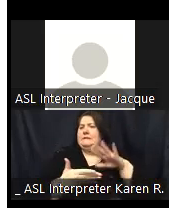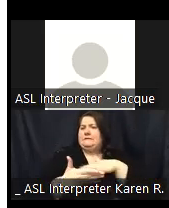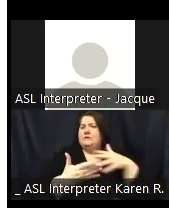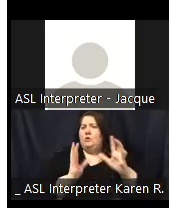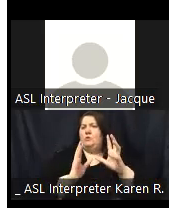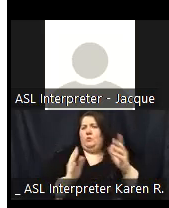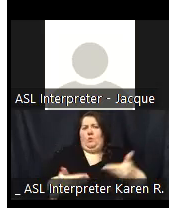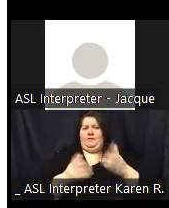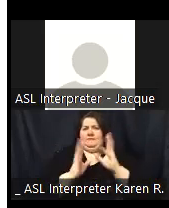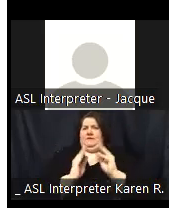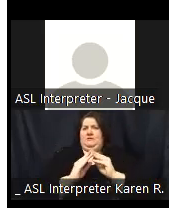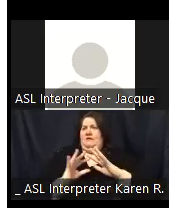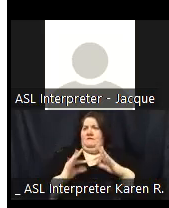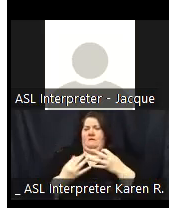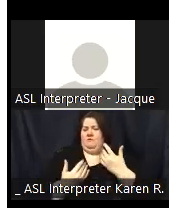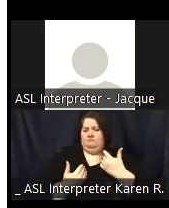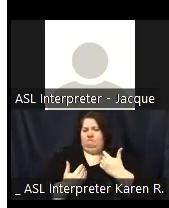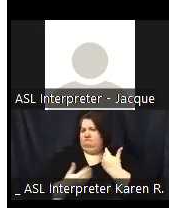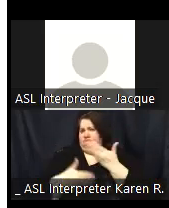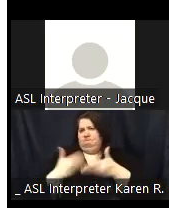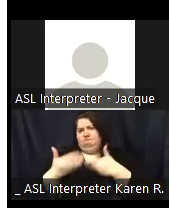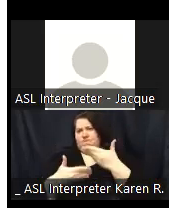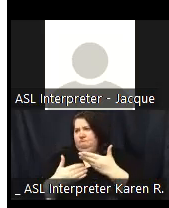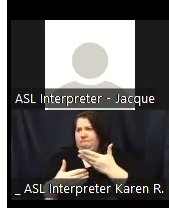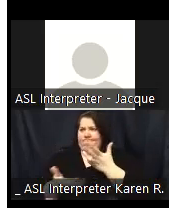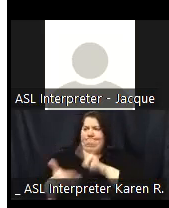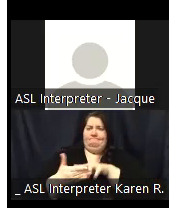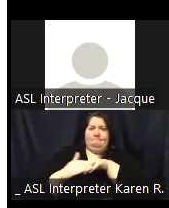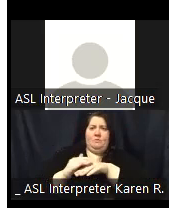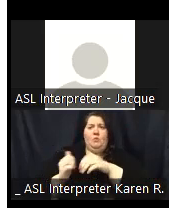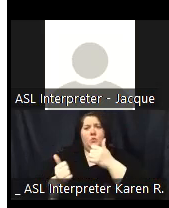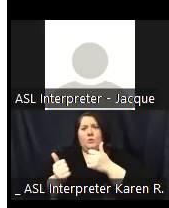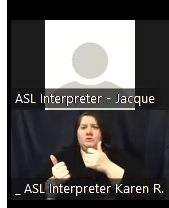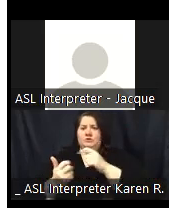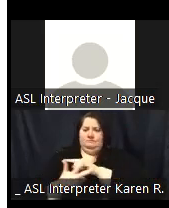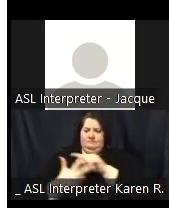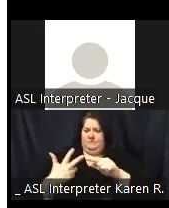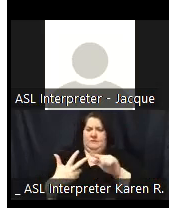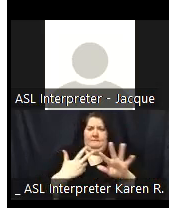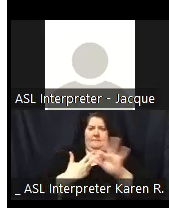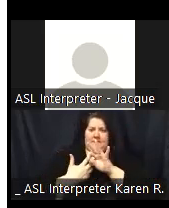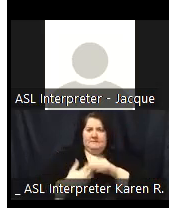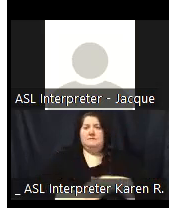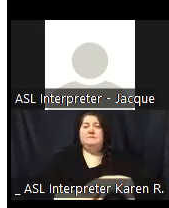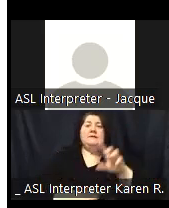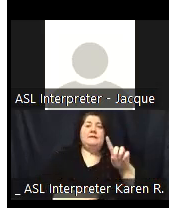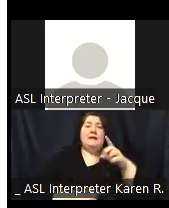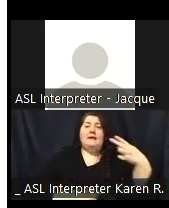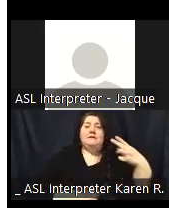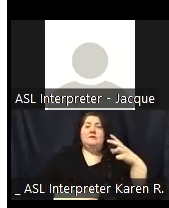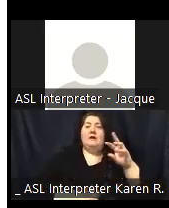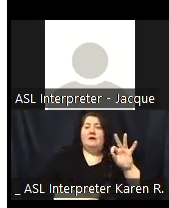and the family would enroll with the provider that they chose. But the DHH FRC, in